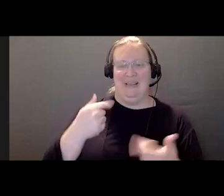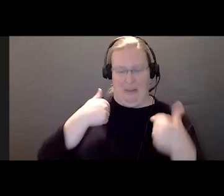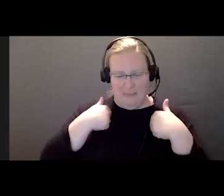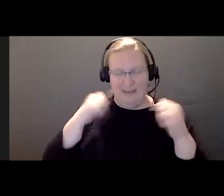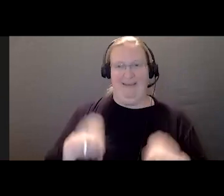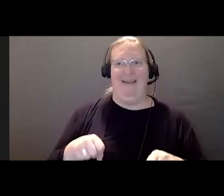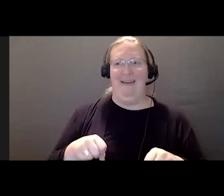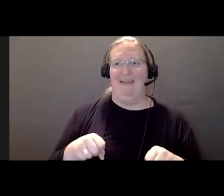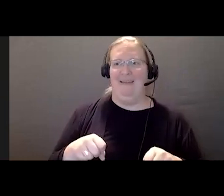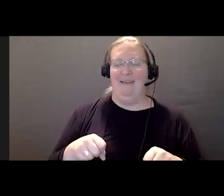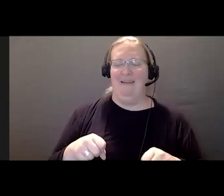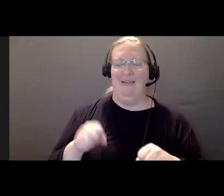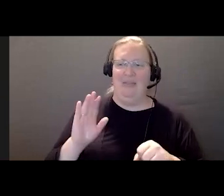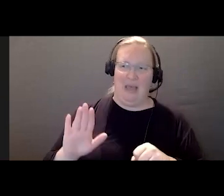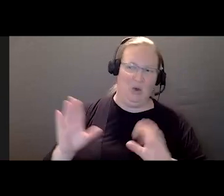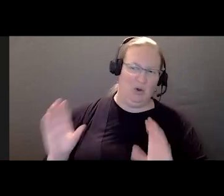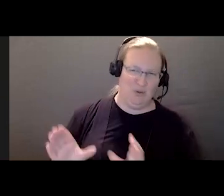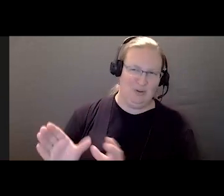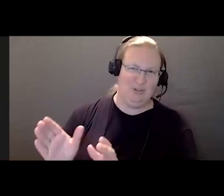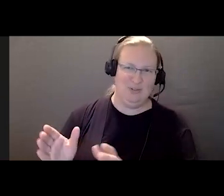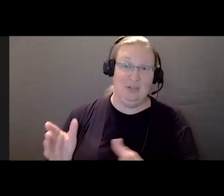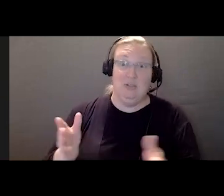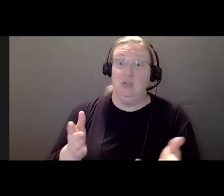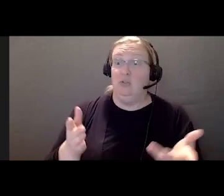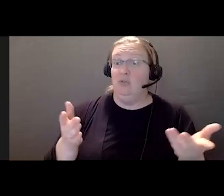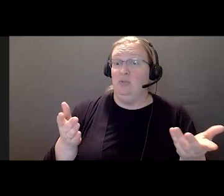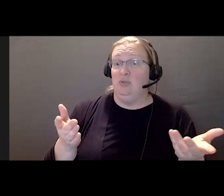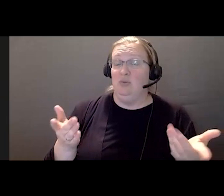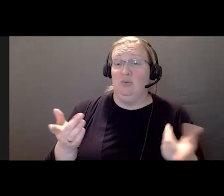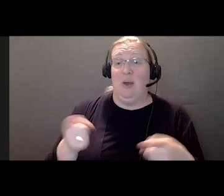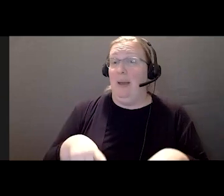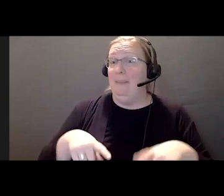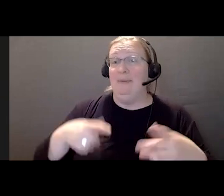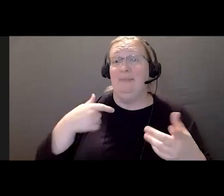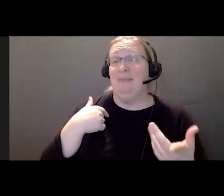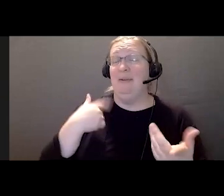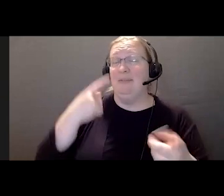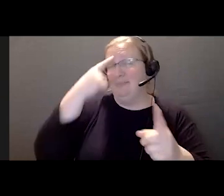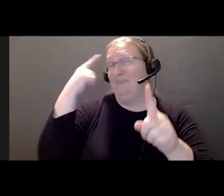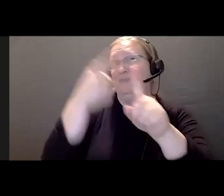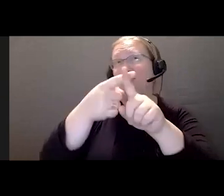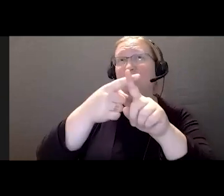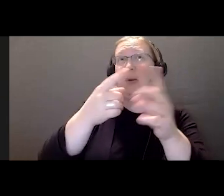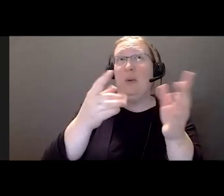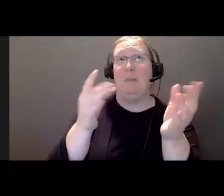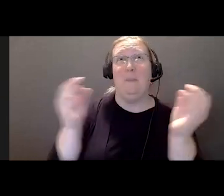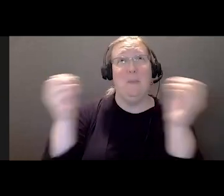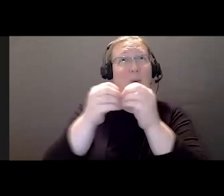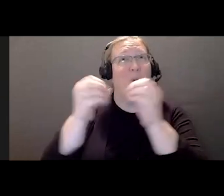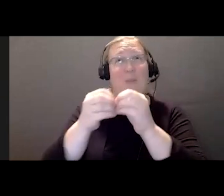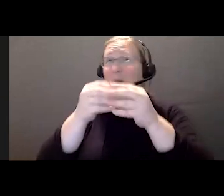So I reach for more. Everyone there made me feel like I